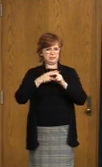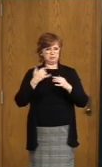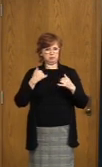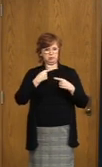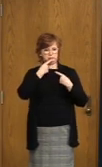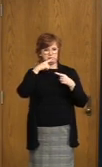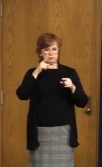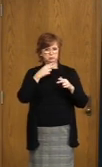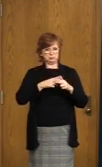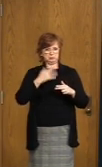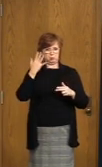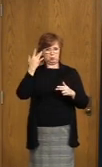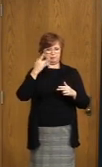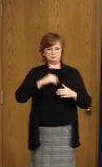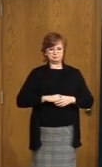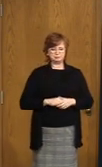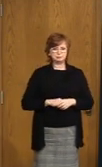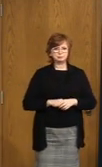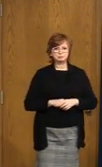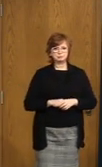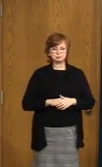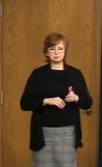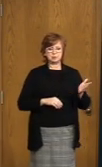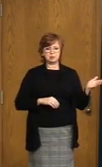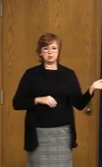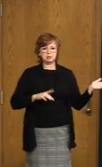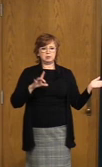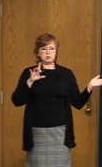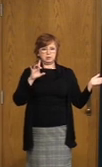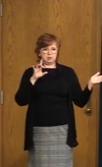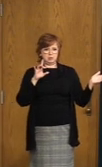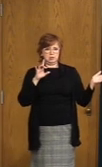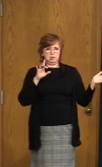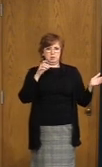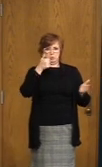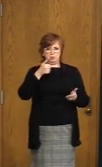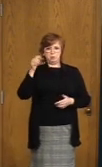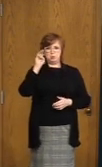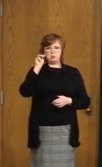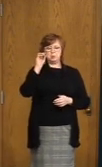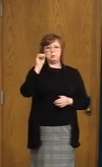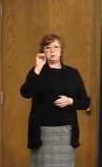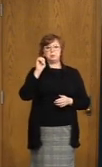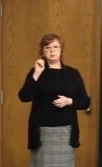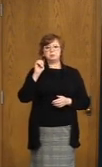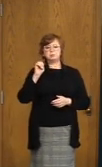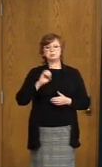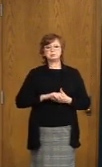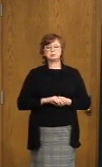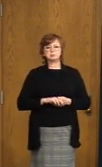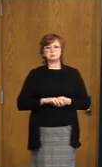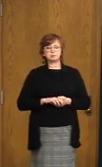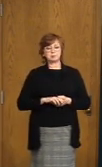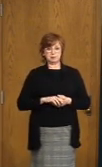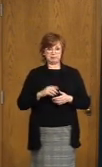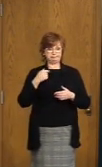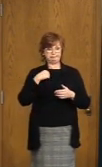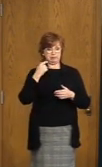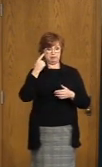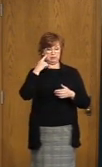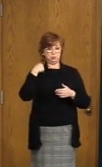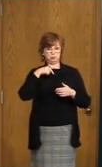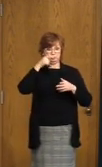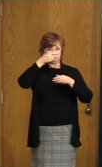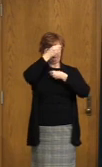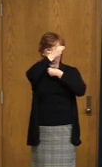I would just quickly say that yeah, we should be releasing the names of organizations that have received fines like this, and we